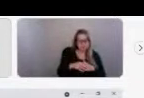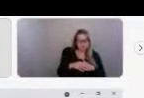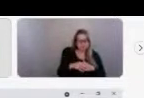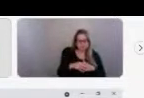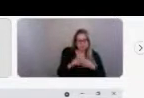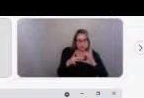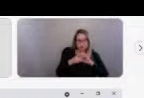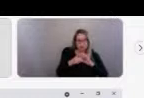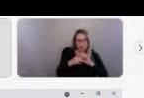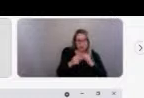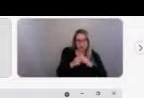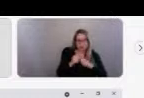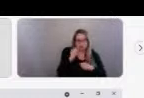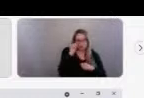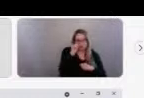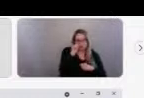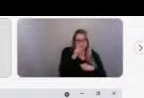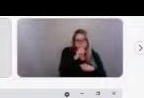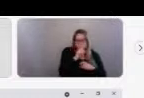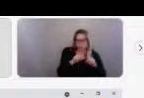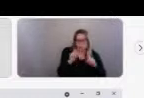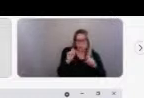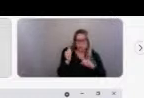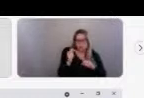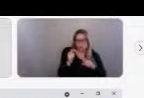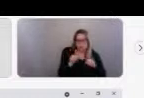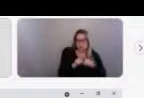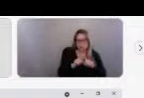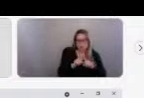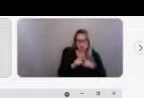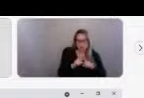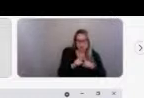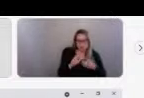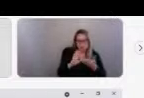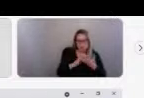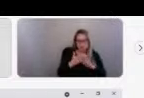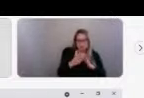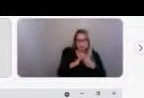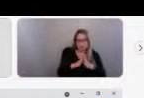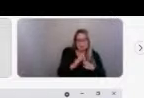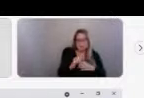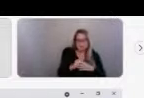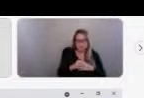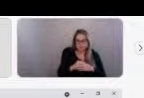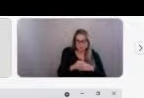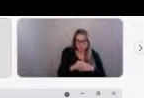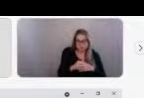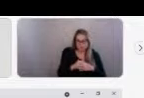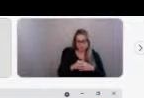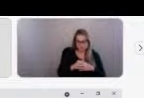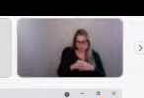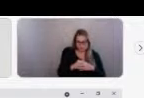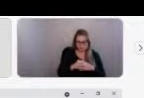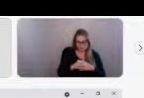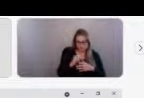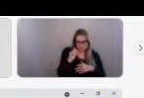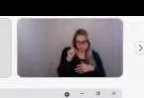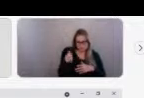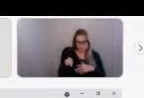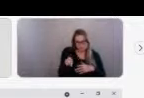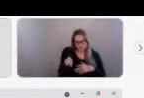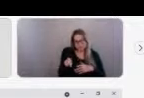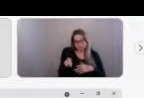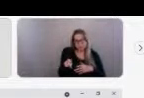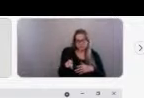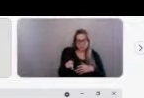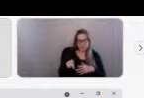connects with scottsdale but we also are a community that needs to be